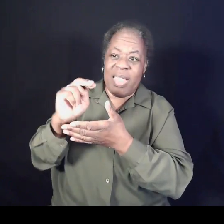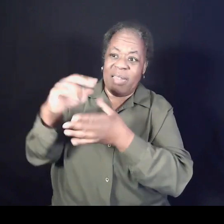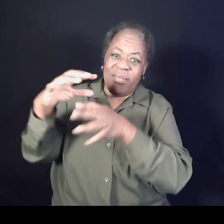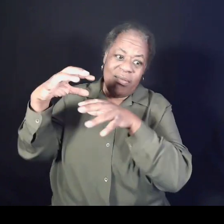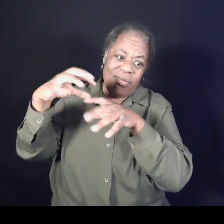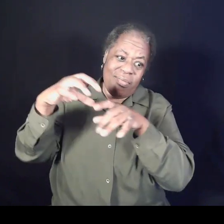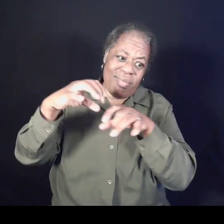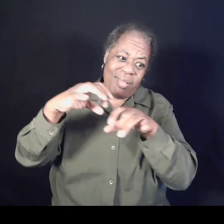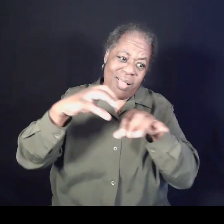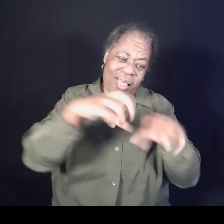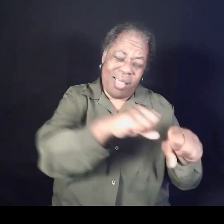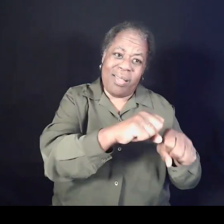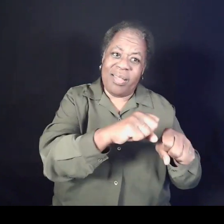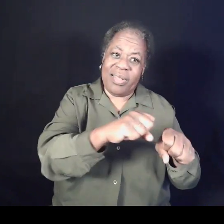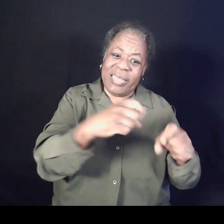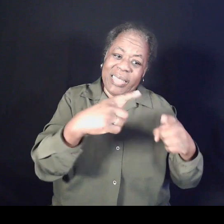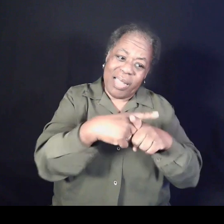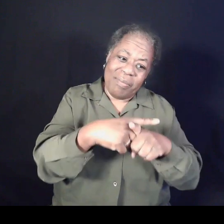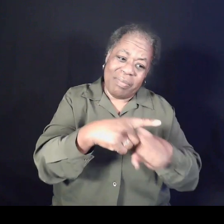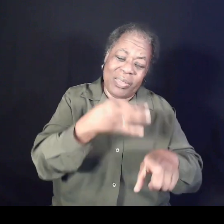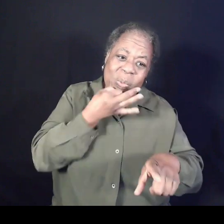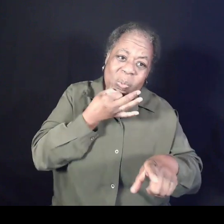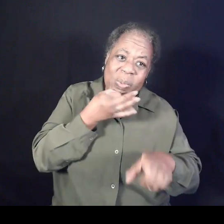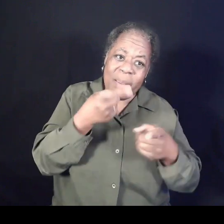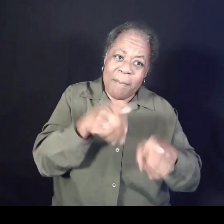was sure to come.